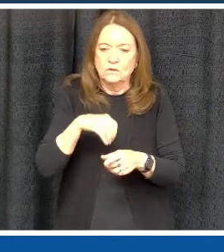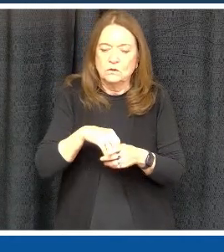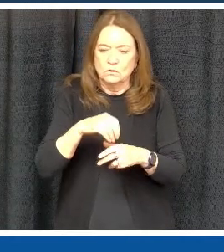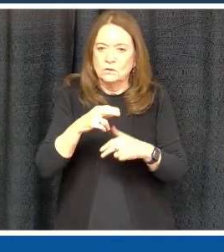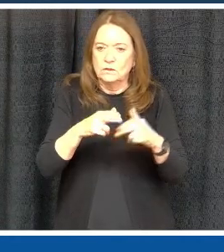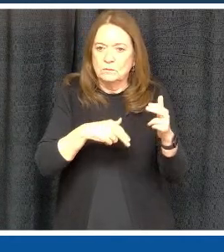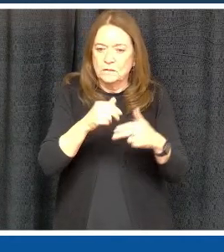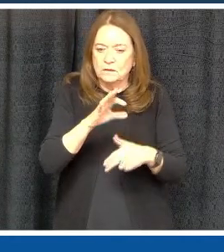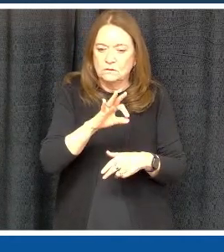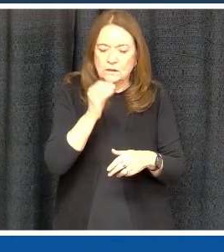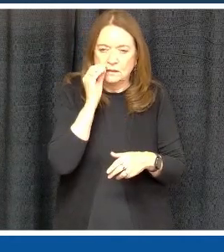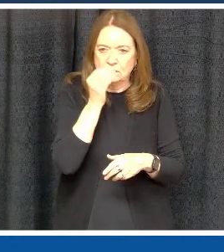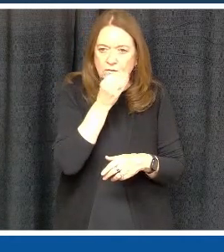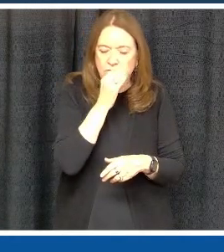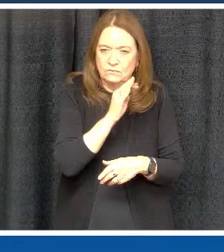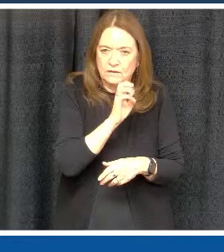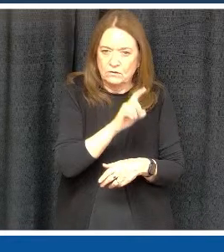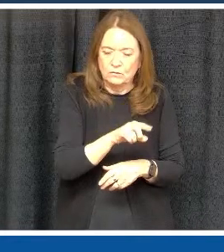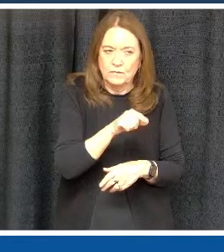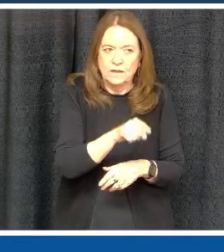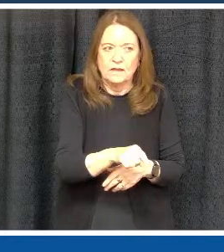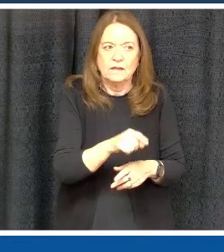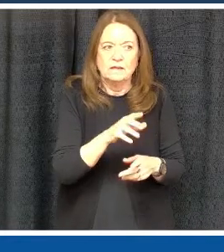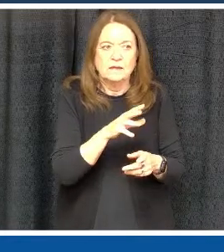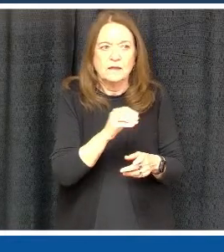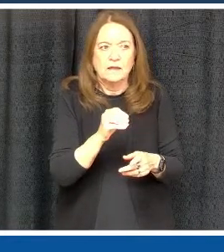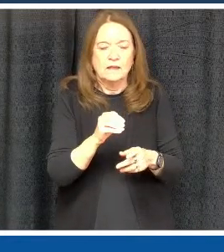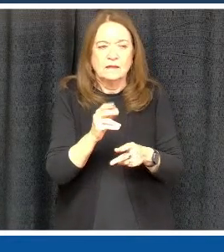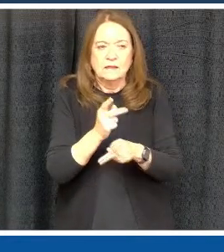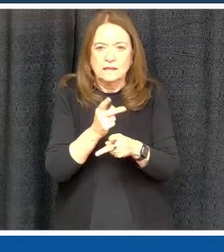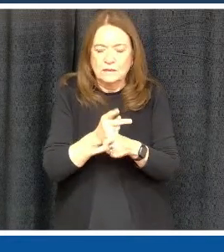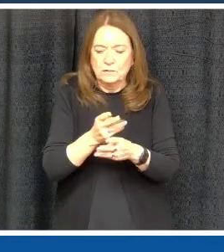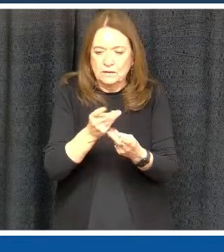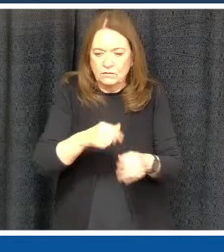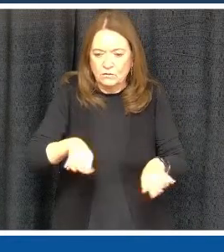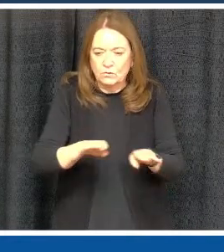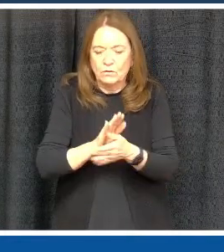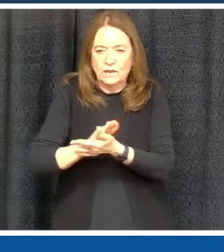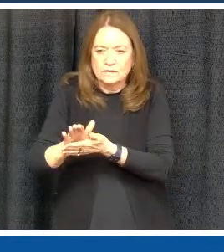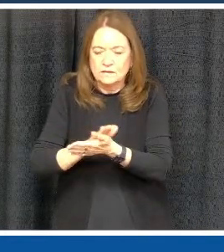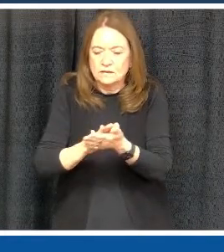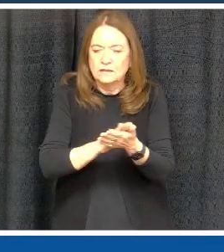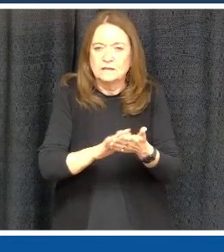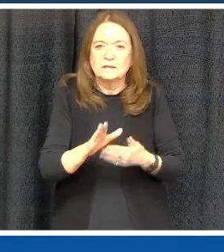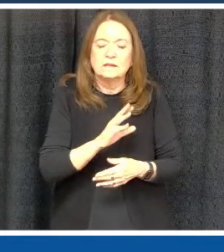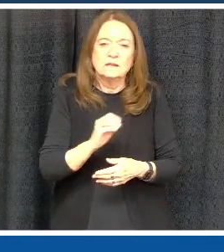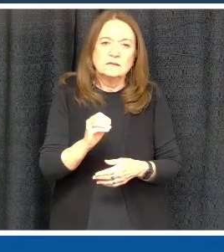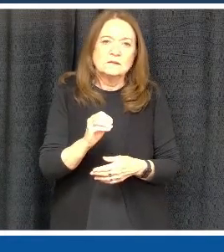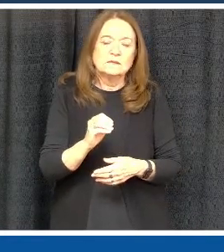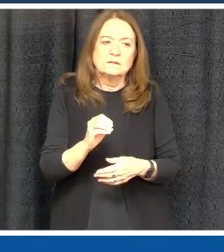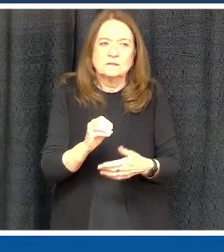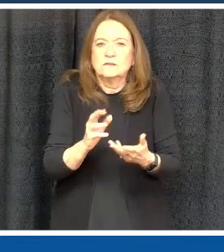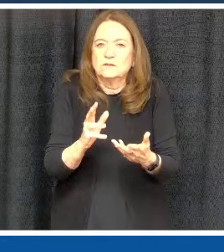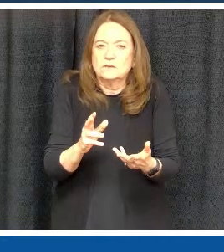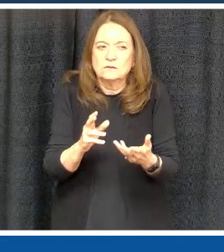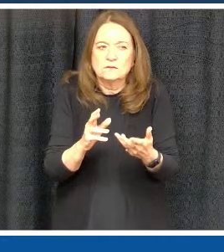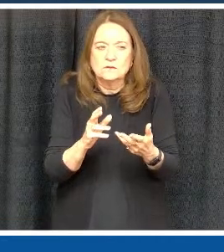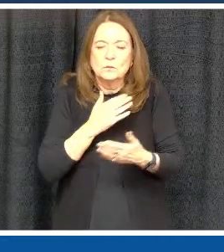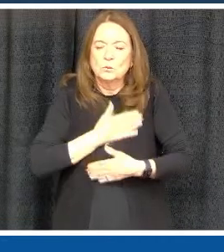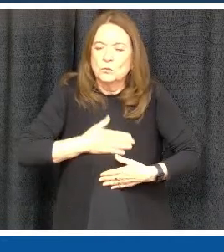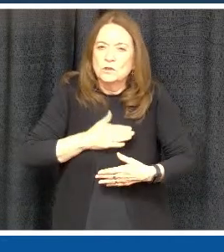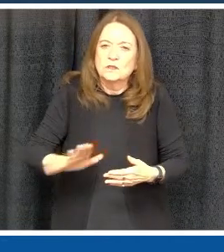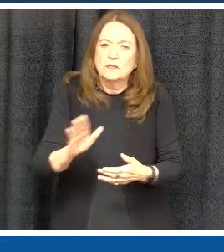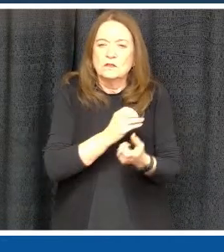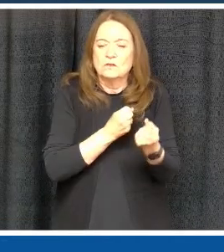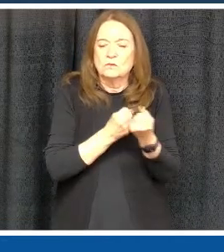flower bed that is there off the retaining wall and keeping the grounds clean. And just would appreciate your all support. I